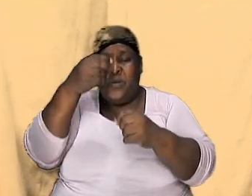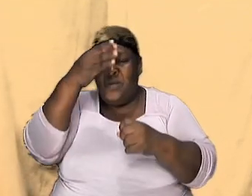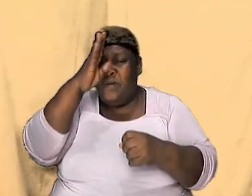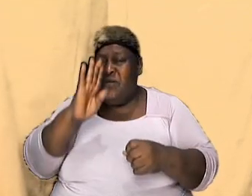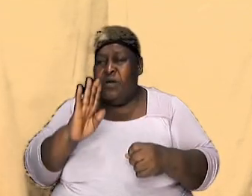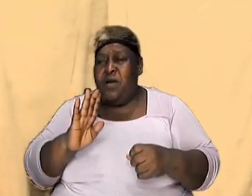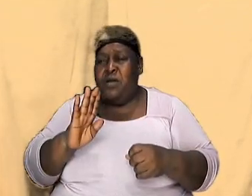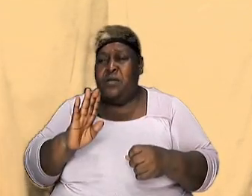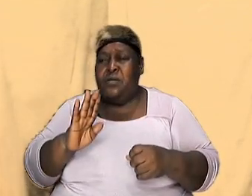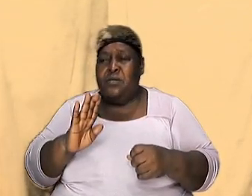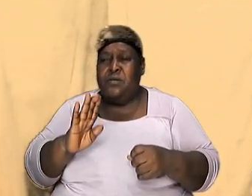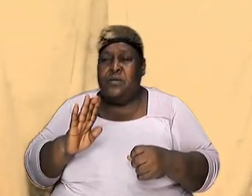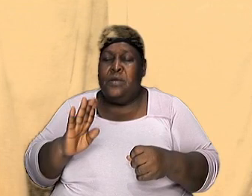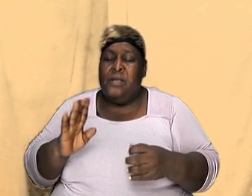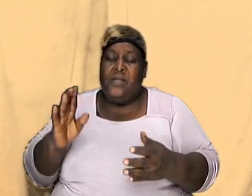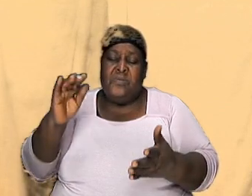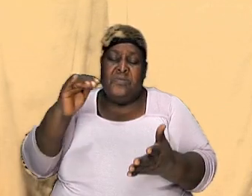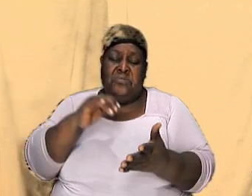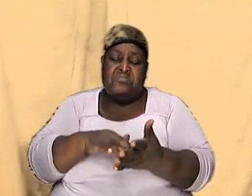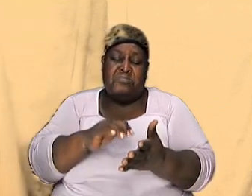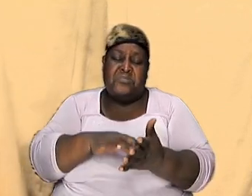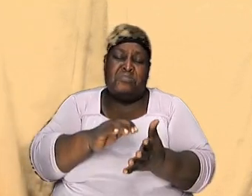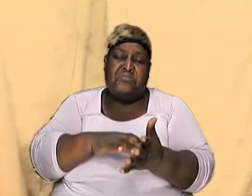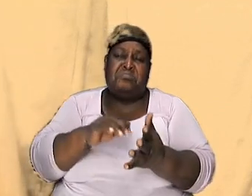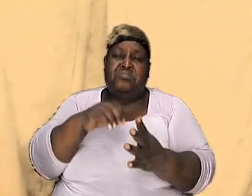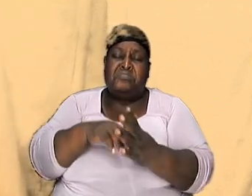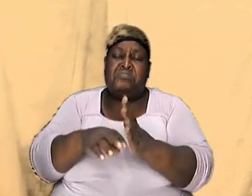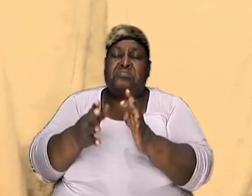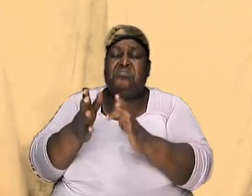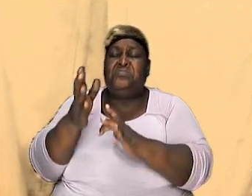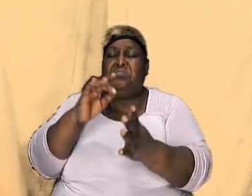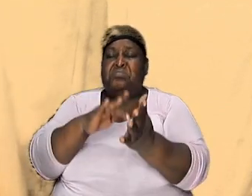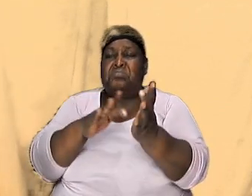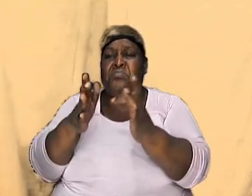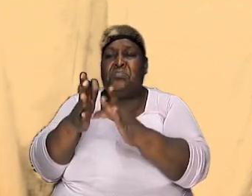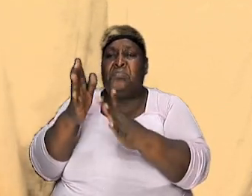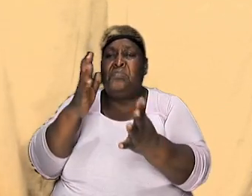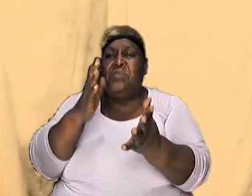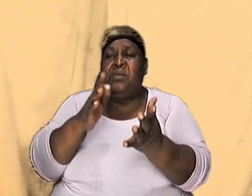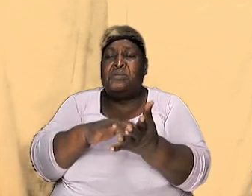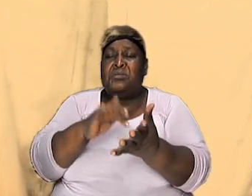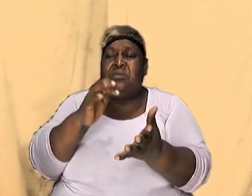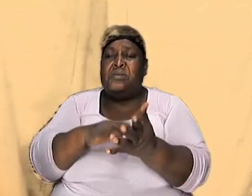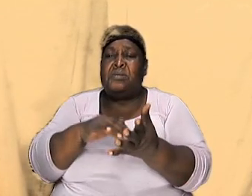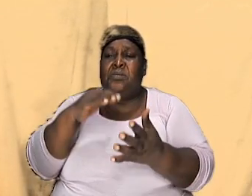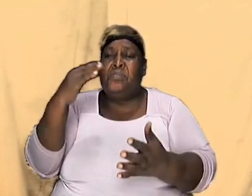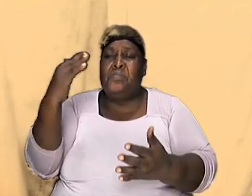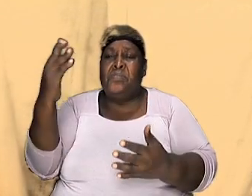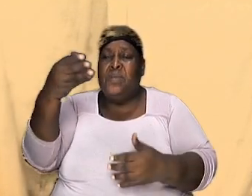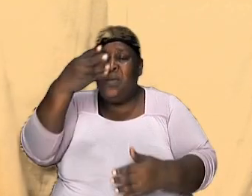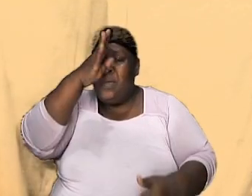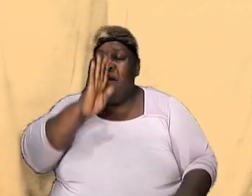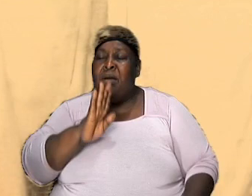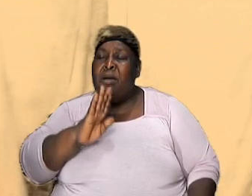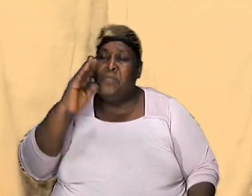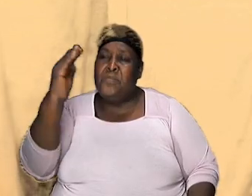get into this Bible study, continuing on the topic, the presence of God, that we'll be